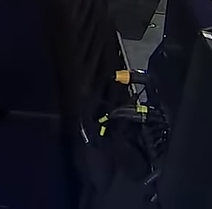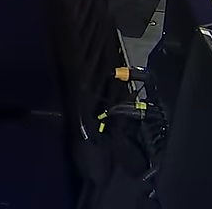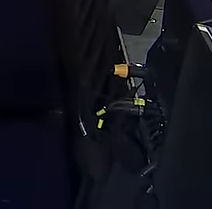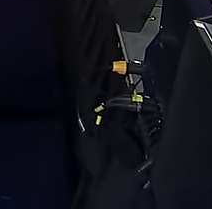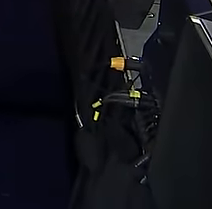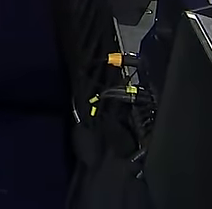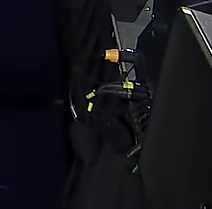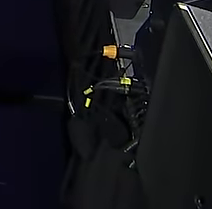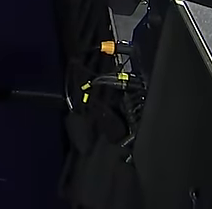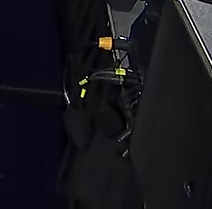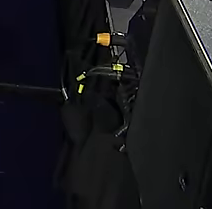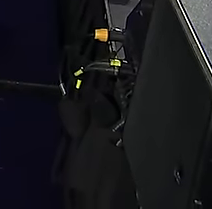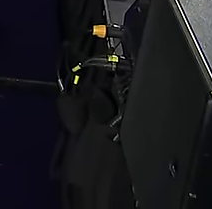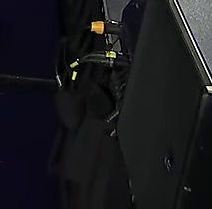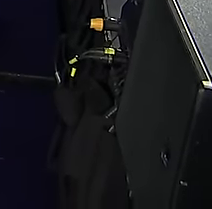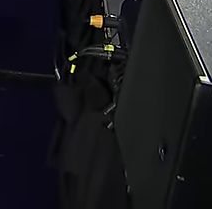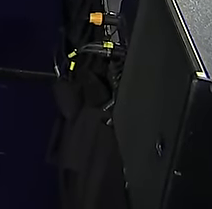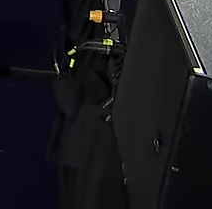this weekend,